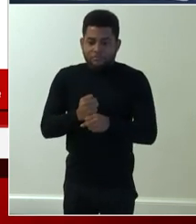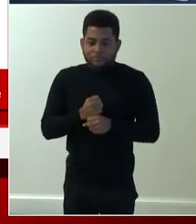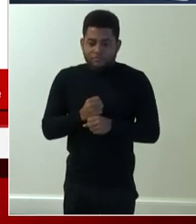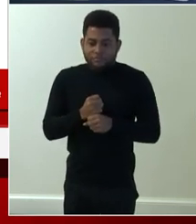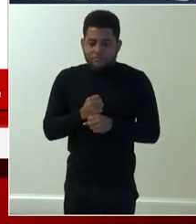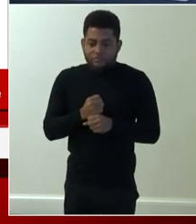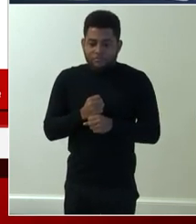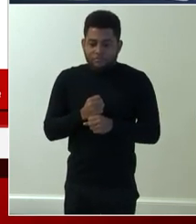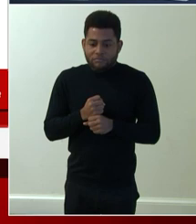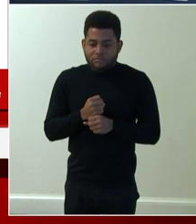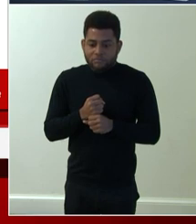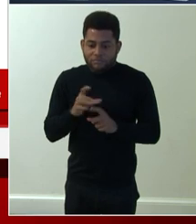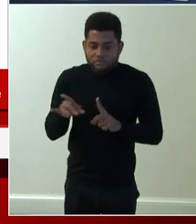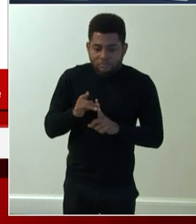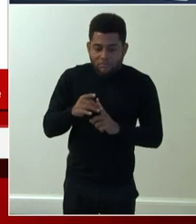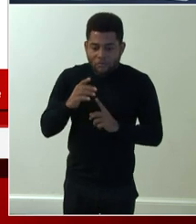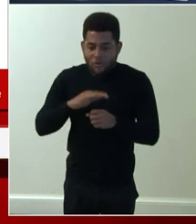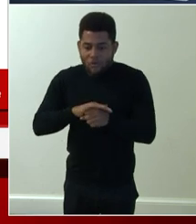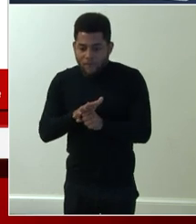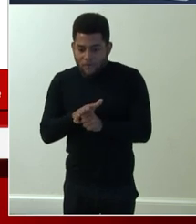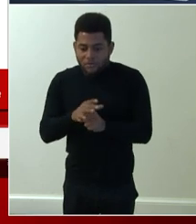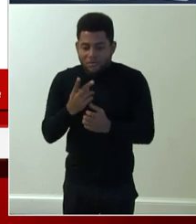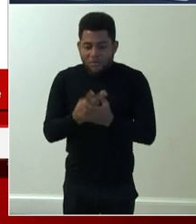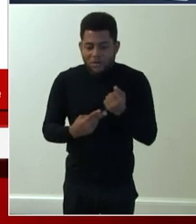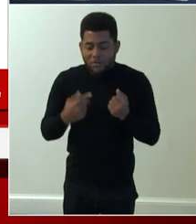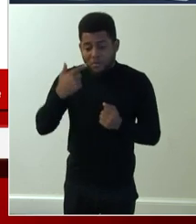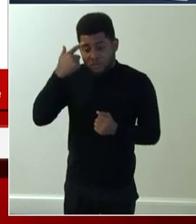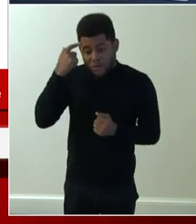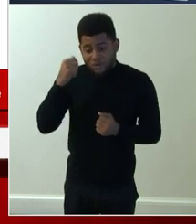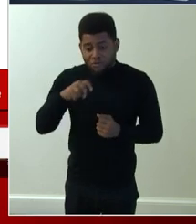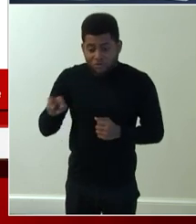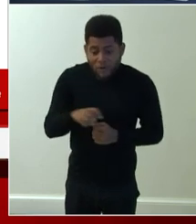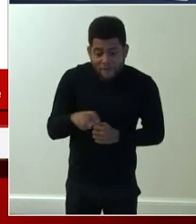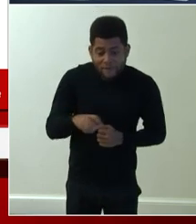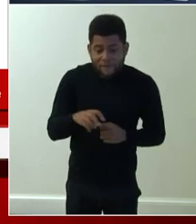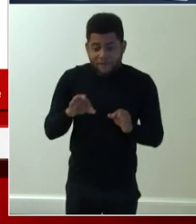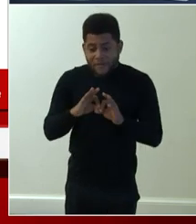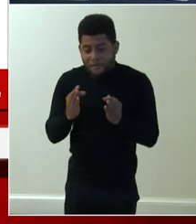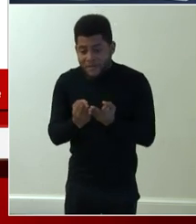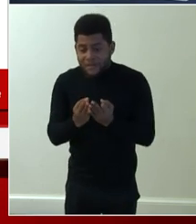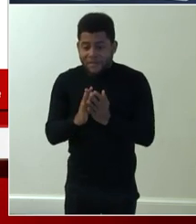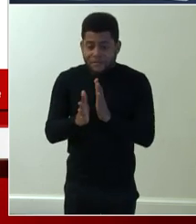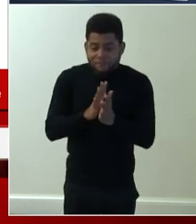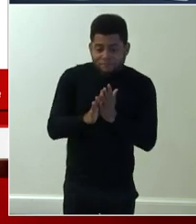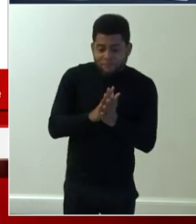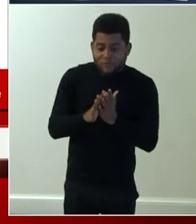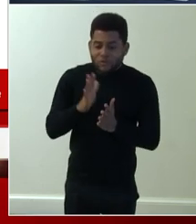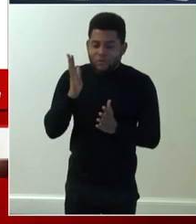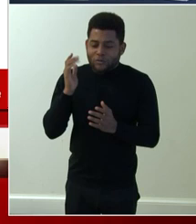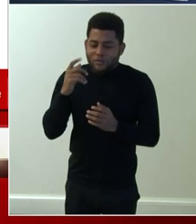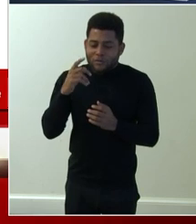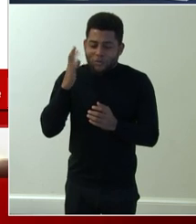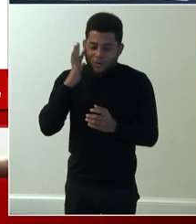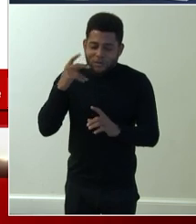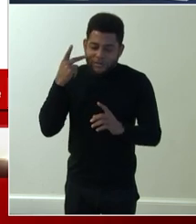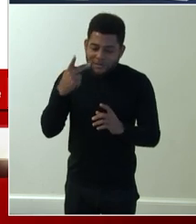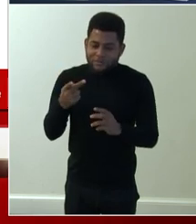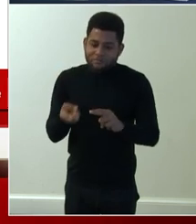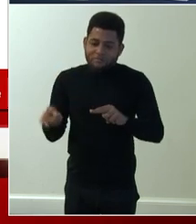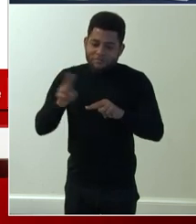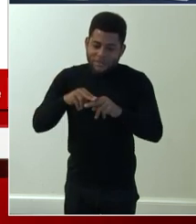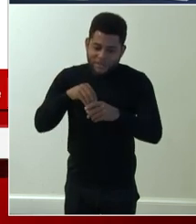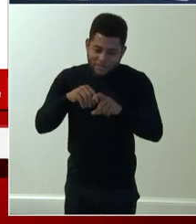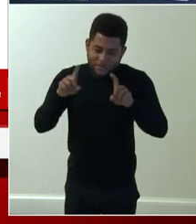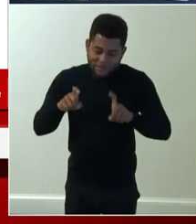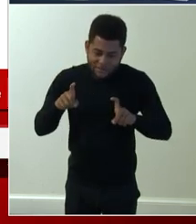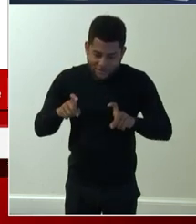their status before they're going home and traveling or after traveling. We're always seeing a demand in testing. We also started to see a spike